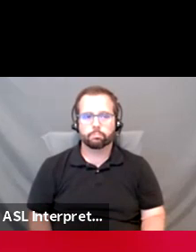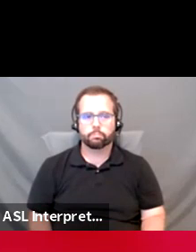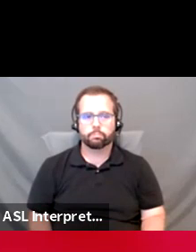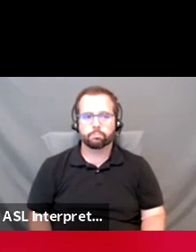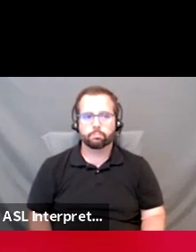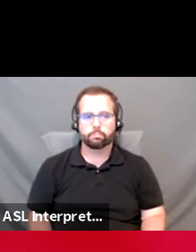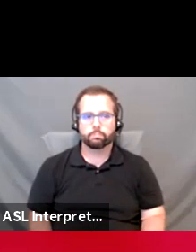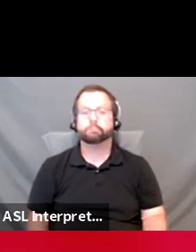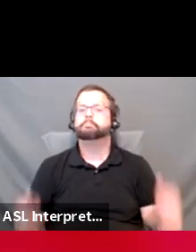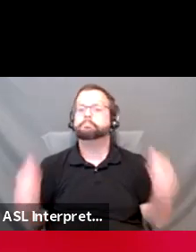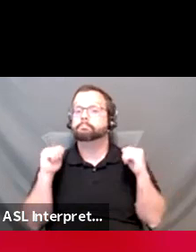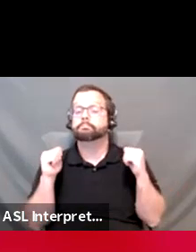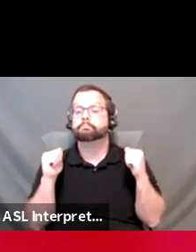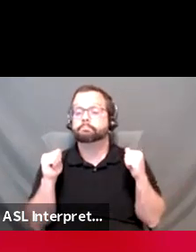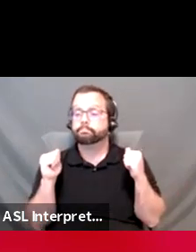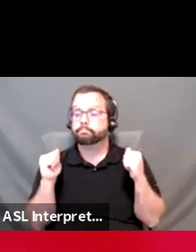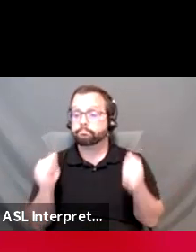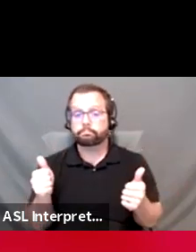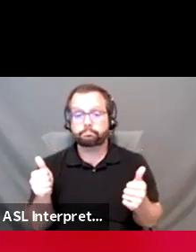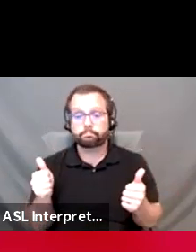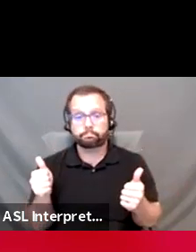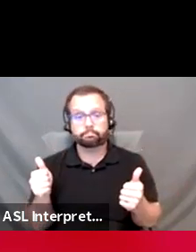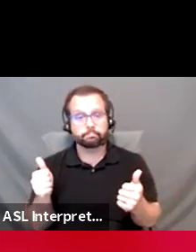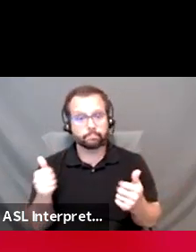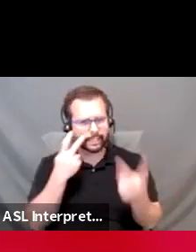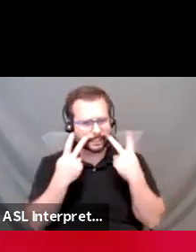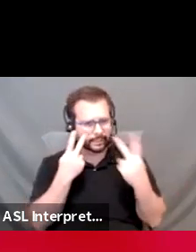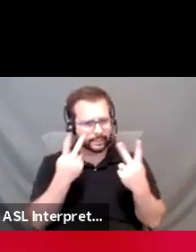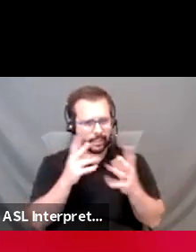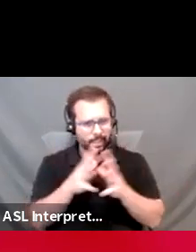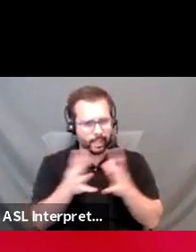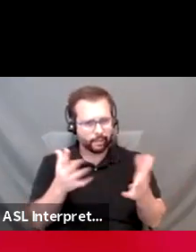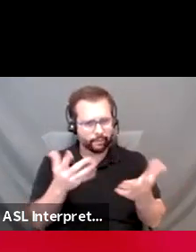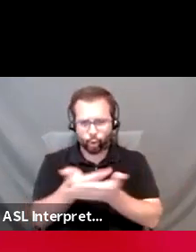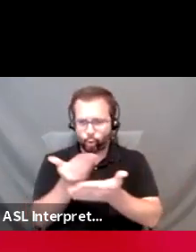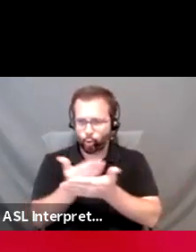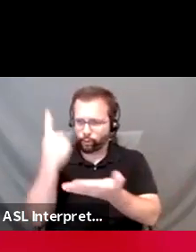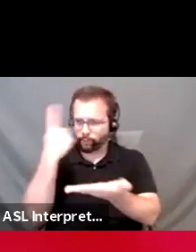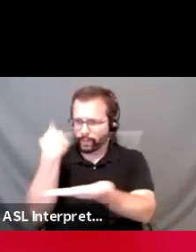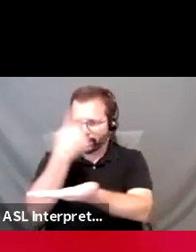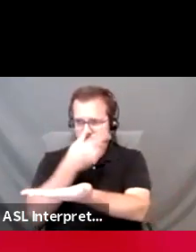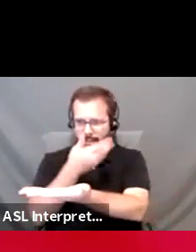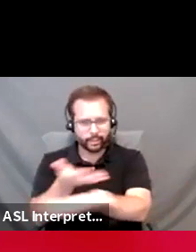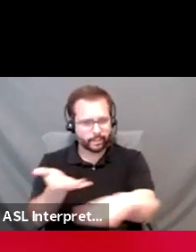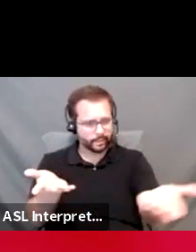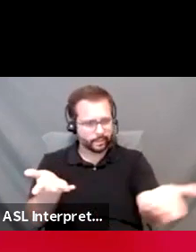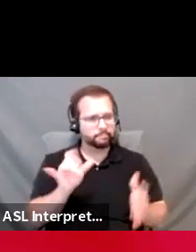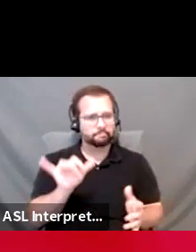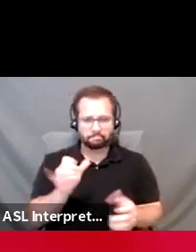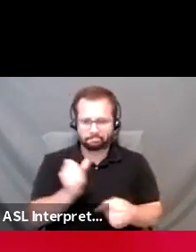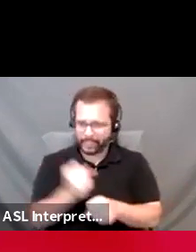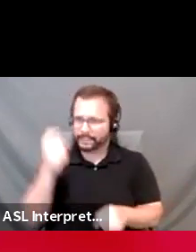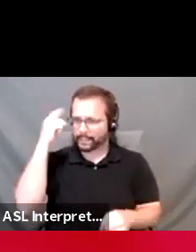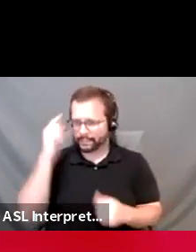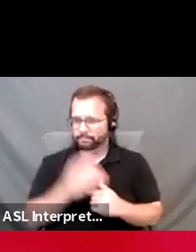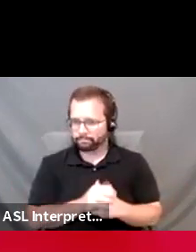Okay, well, I see a lot of new faces, so that makes sense to me. I will share kind of some of the stuff that we talked about